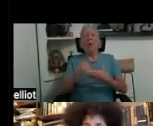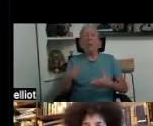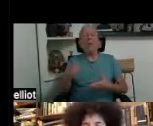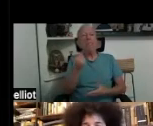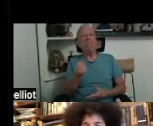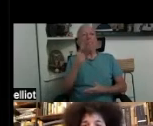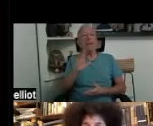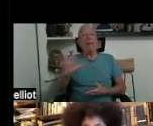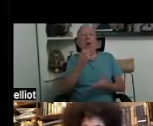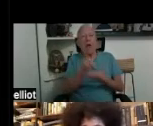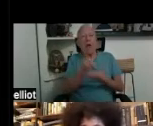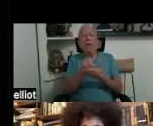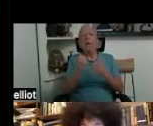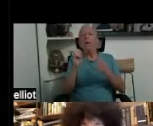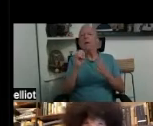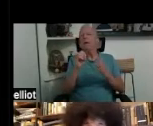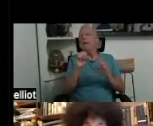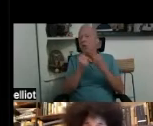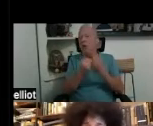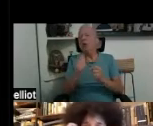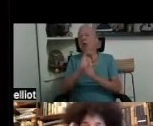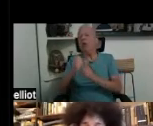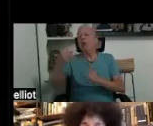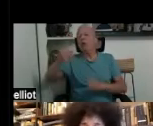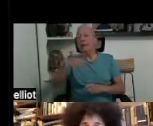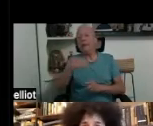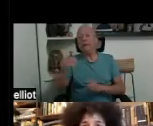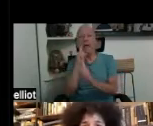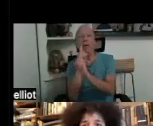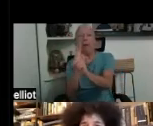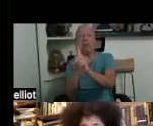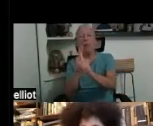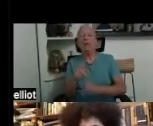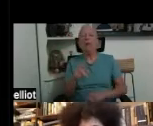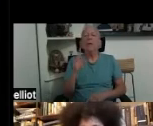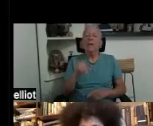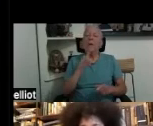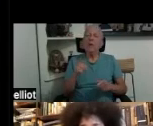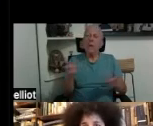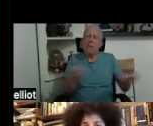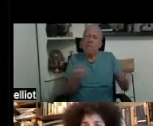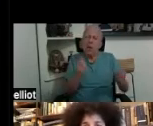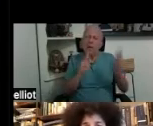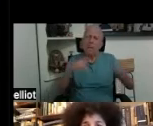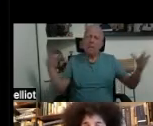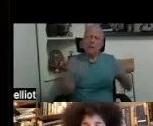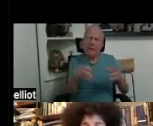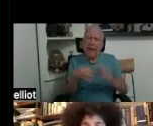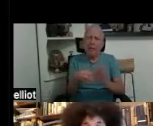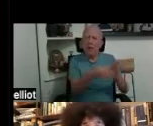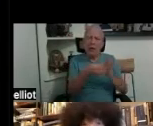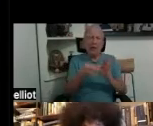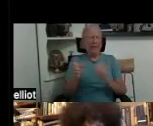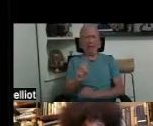economic, social, and cultural needs and aspirations. They really bring people together in a democratic and equal